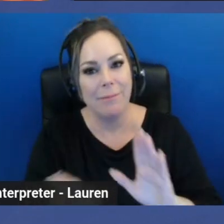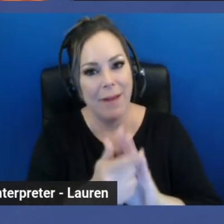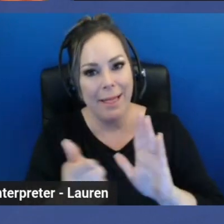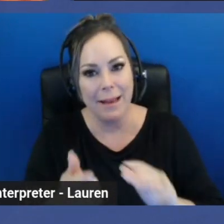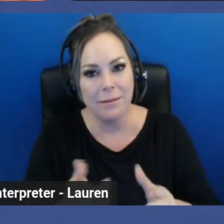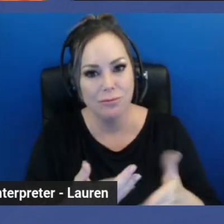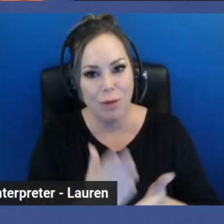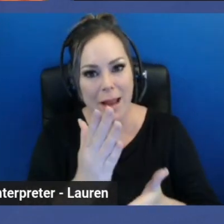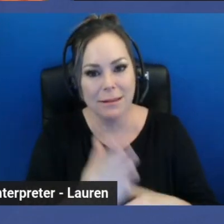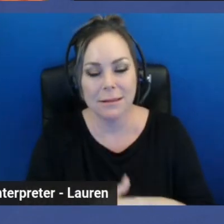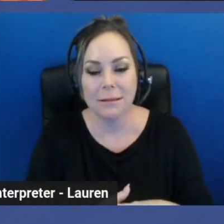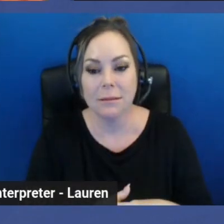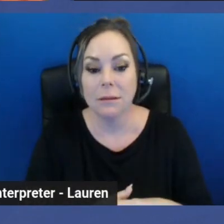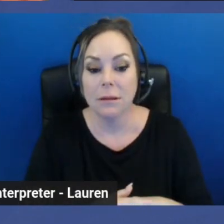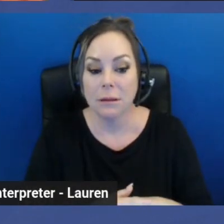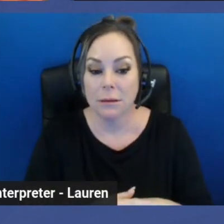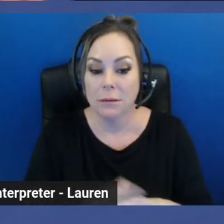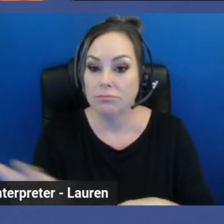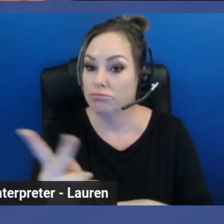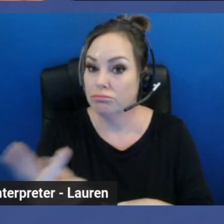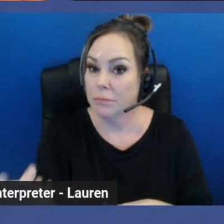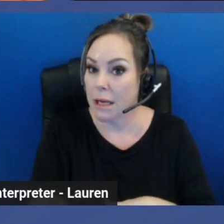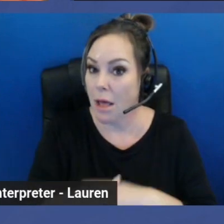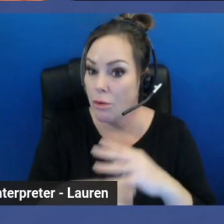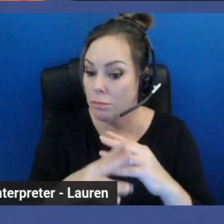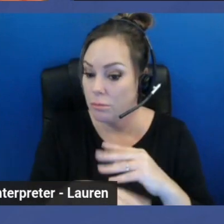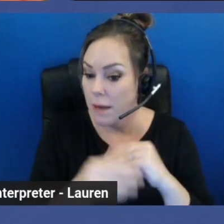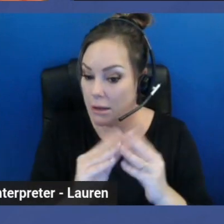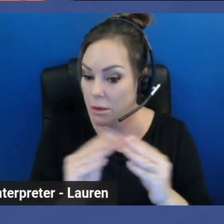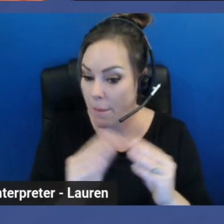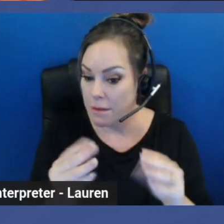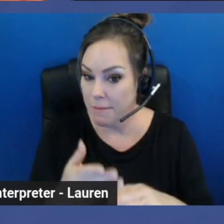add before I ask you our next question?